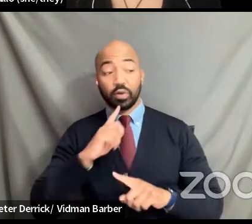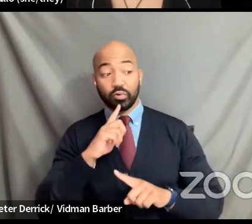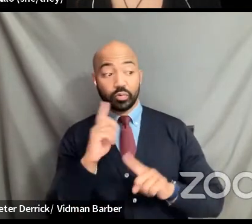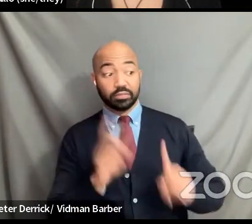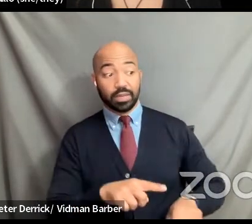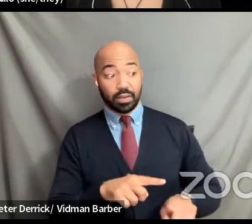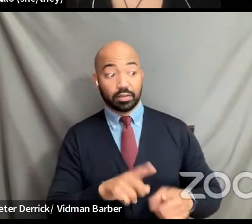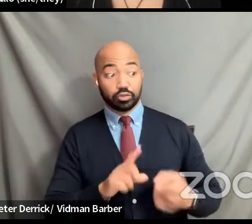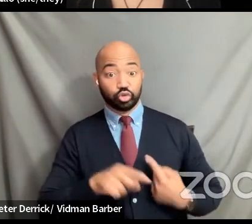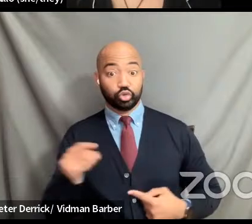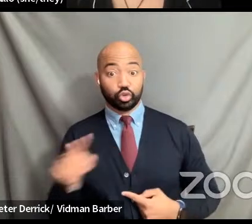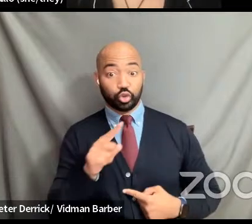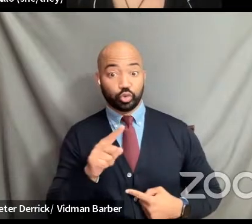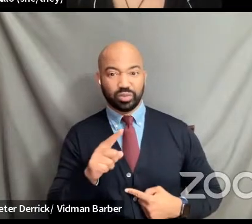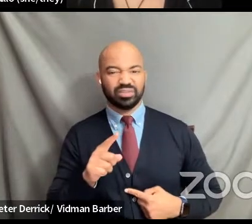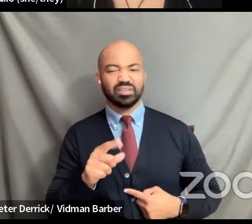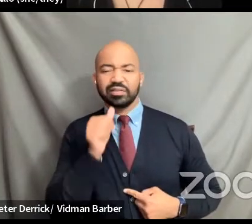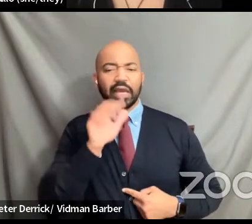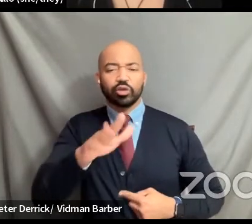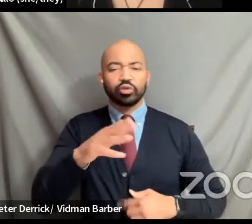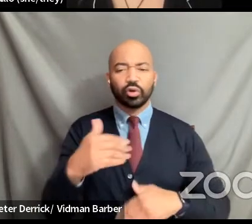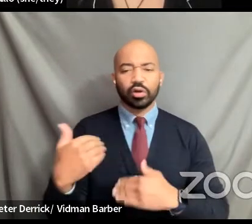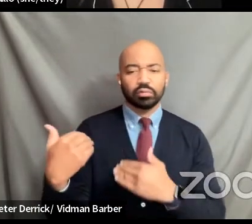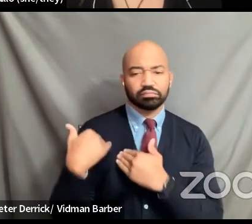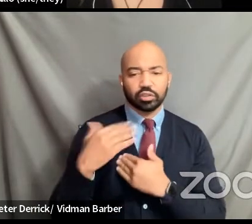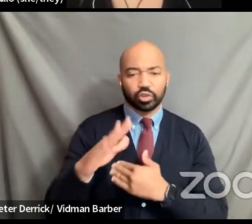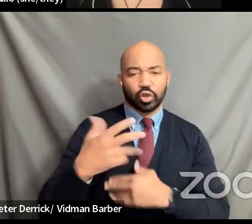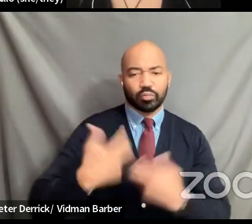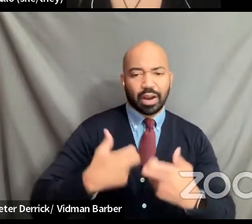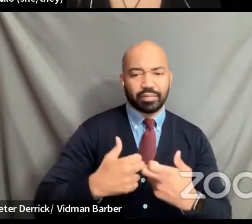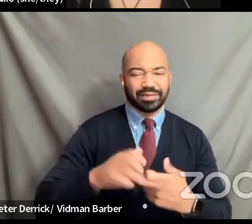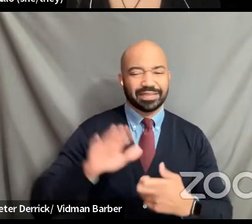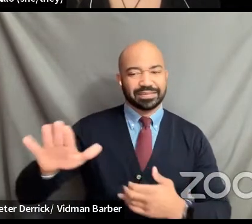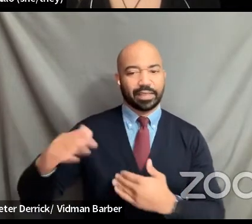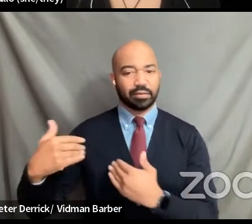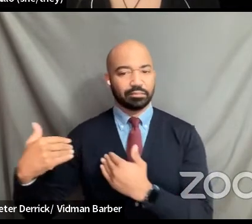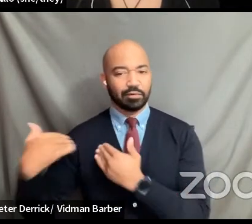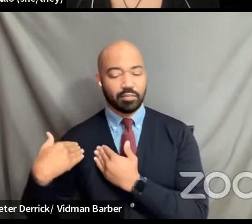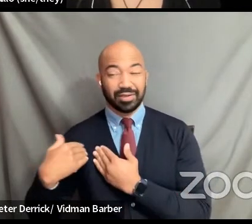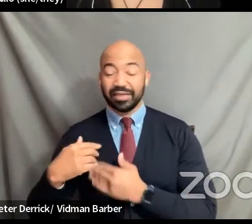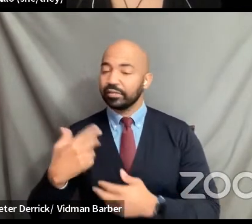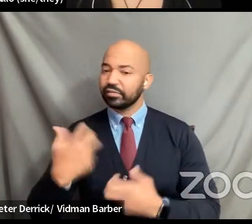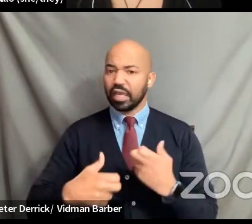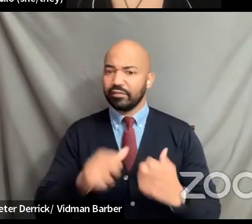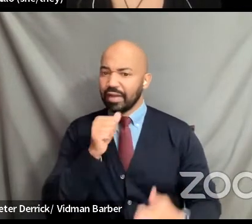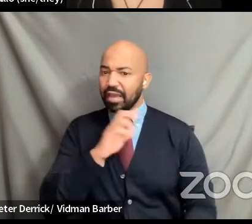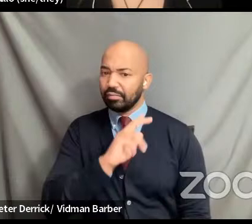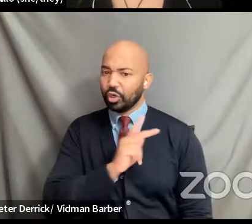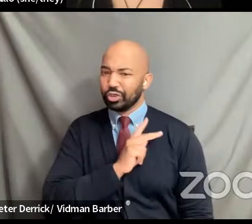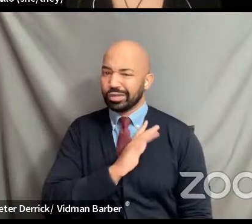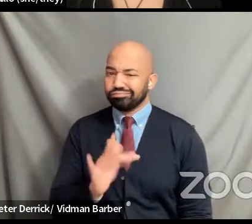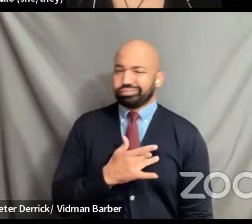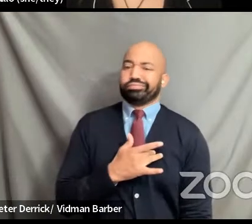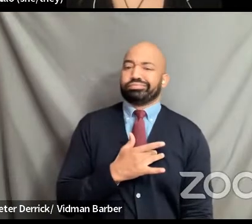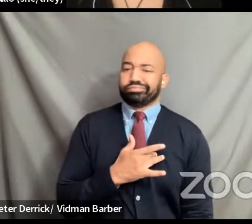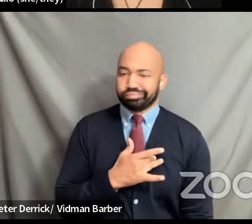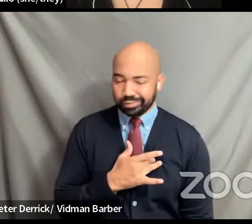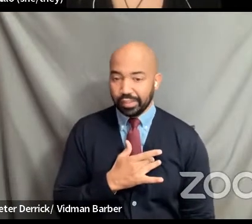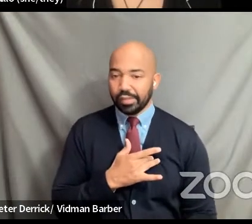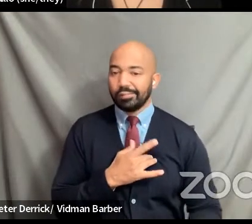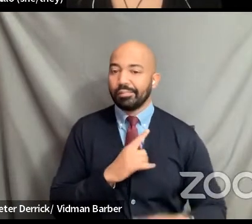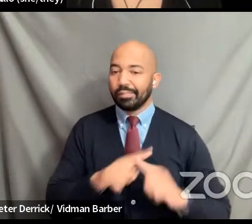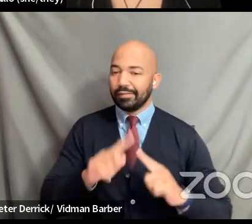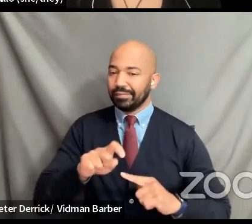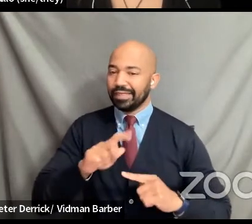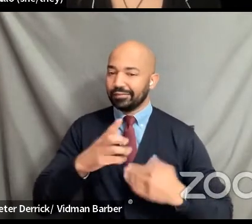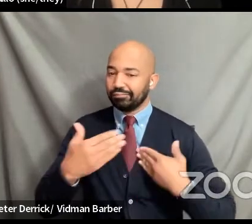not of you, right? Like it is a reflection of them, and it's hard not to take it personal. And I do all the time, but I always remember like how